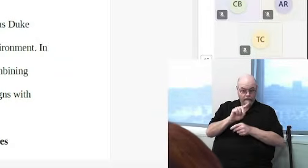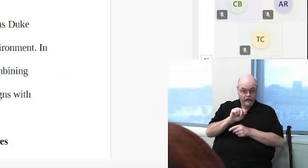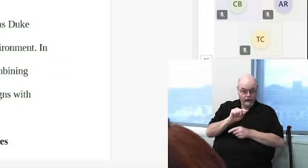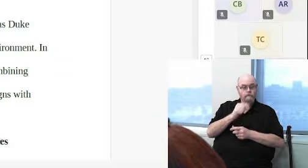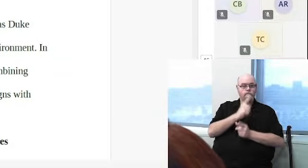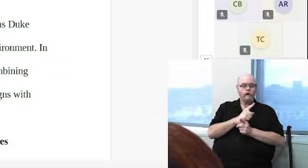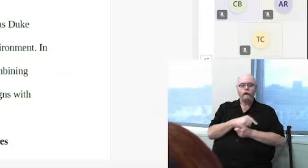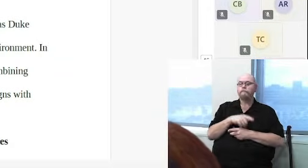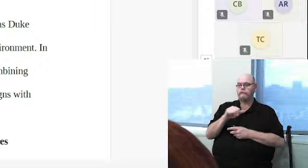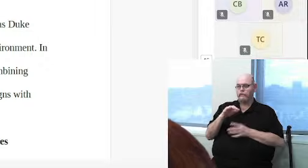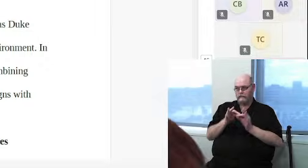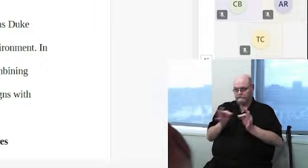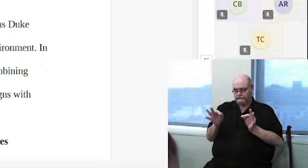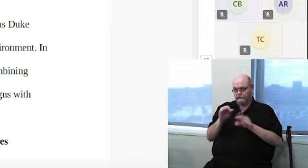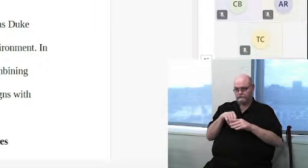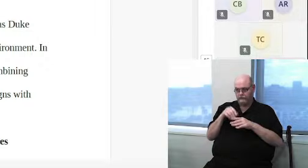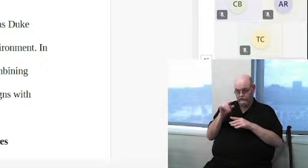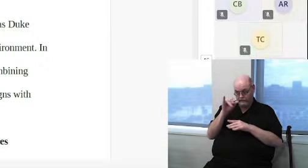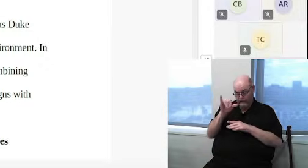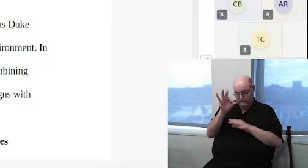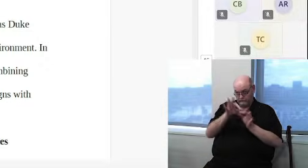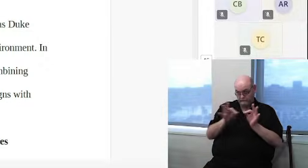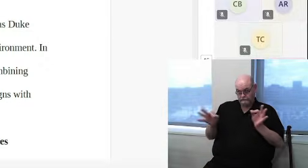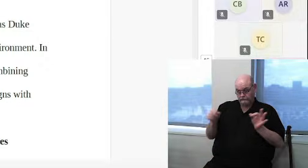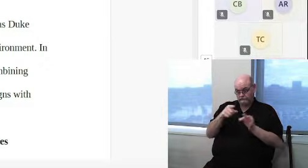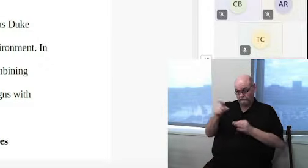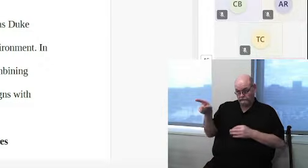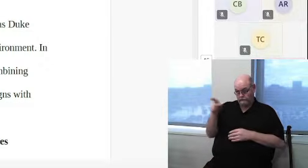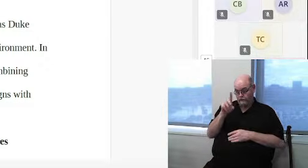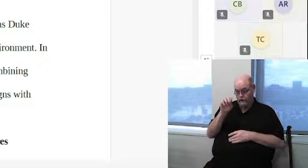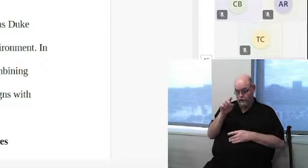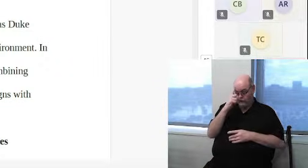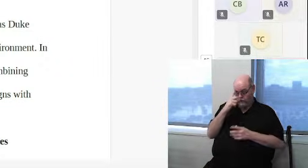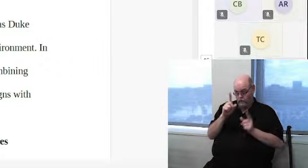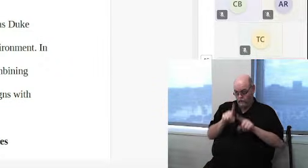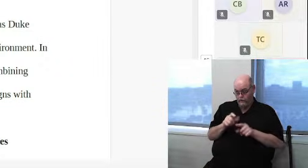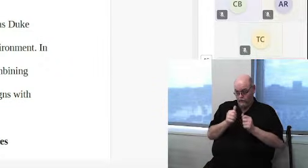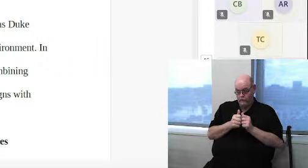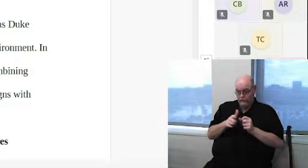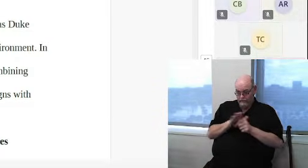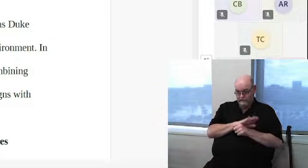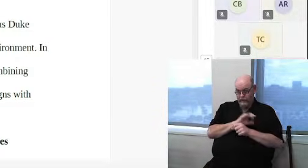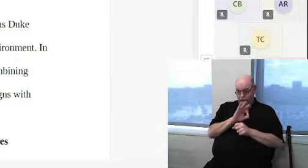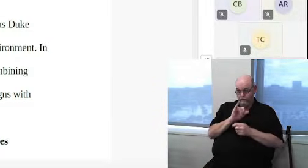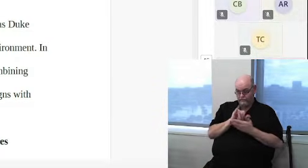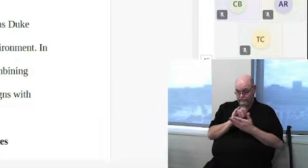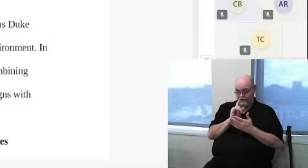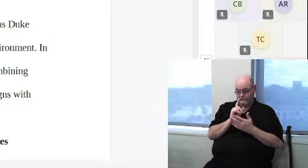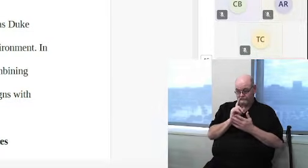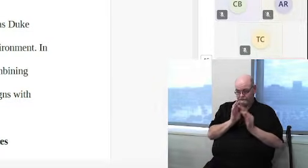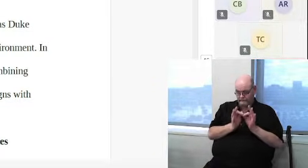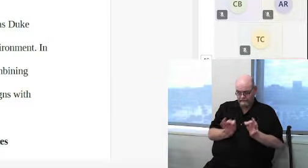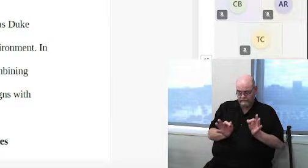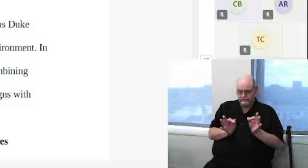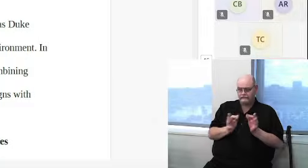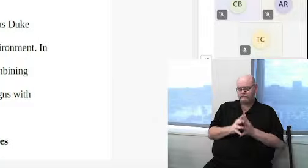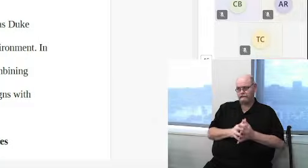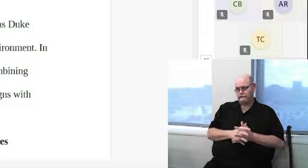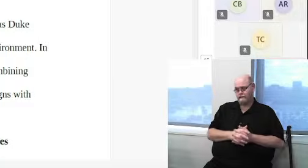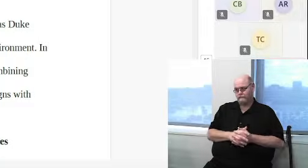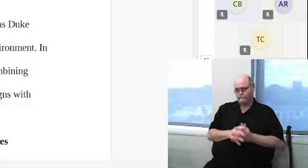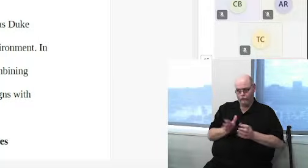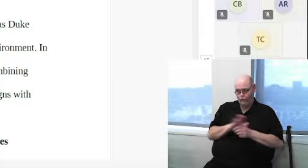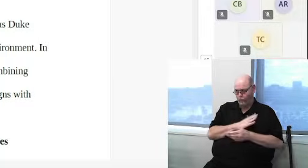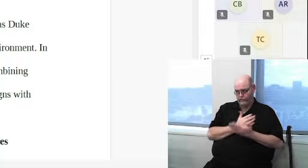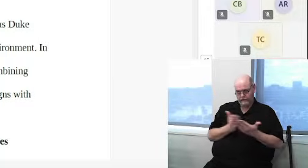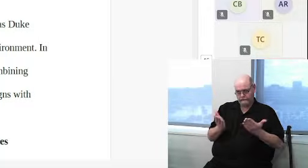I'm asking you, reading this sentence that's on the screen in front of you, do you agree with the entirety of that sentence, not just the lacks